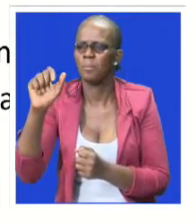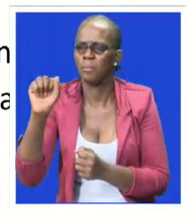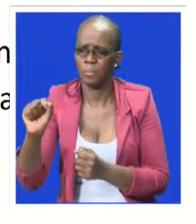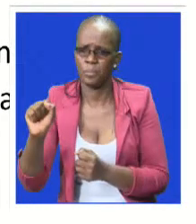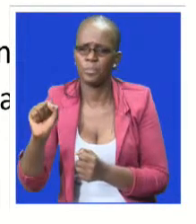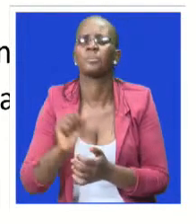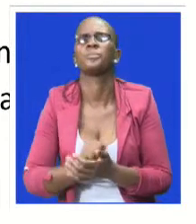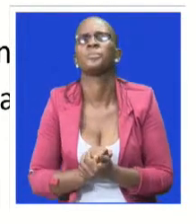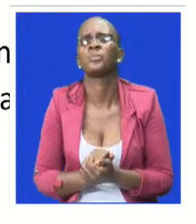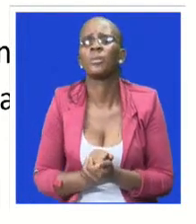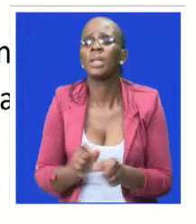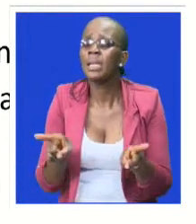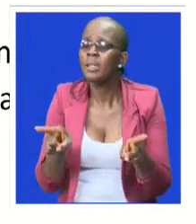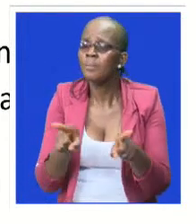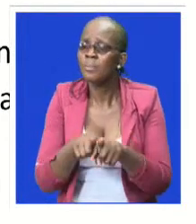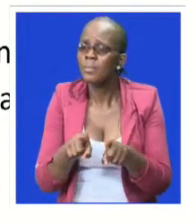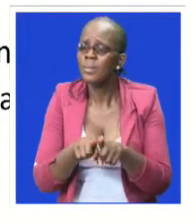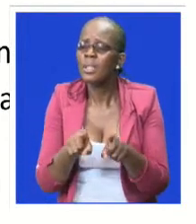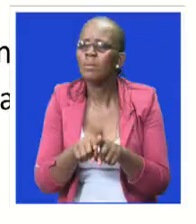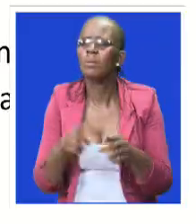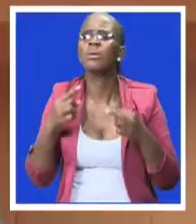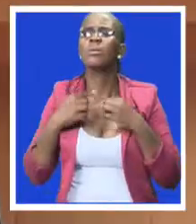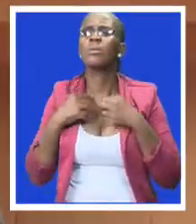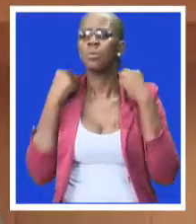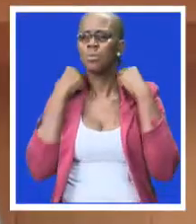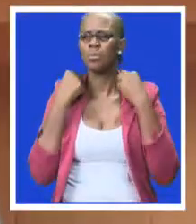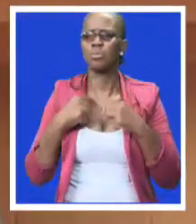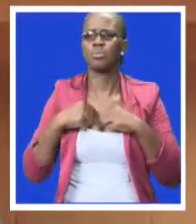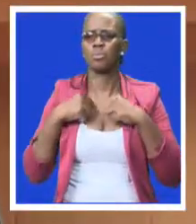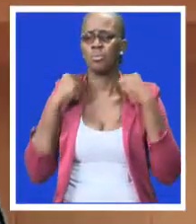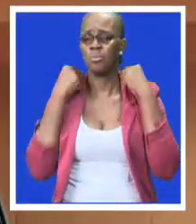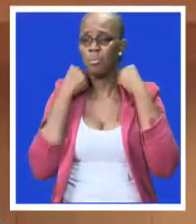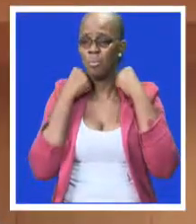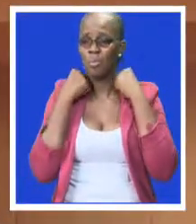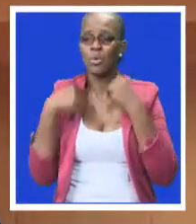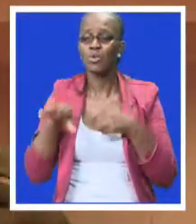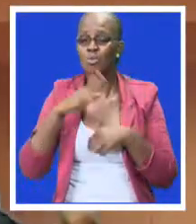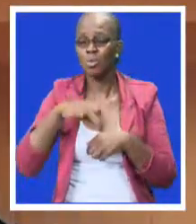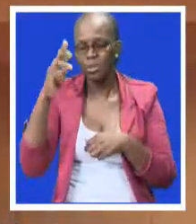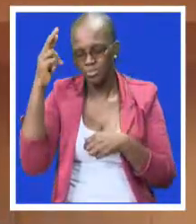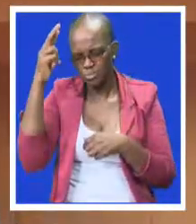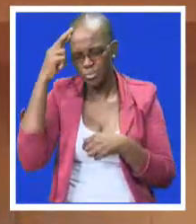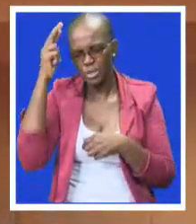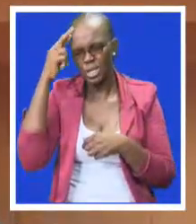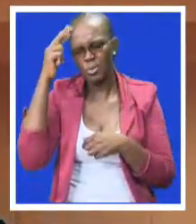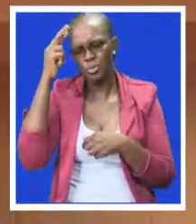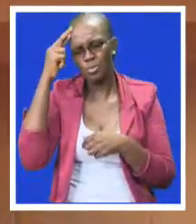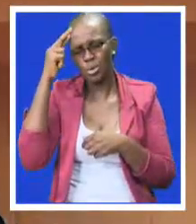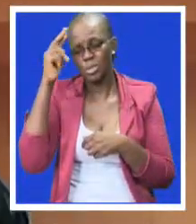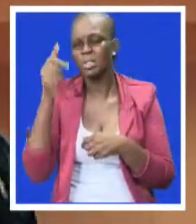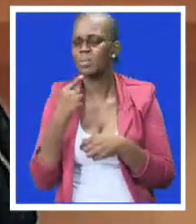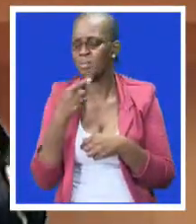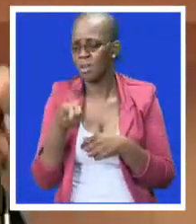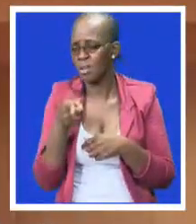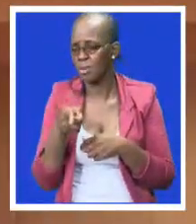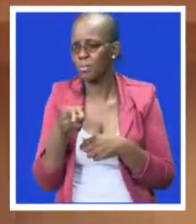for decorating themselves. We are talking about women here. We like decorating ourselves. We want to look good. We